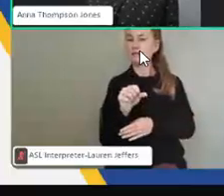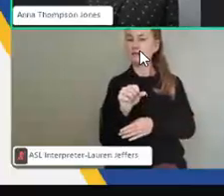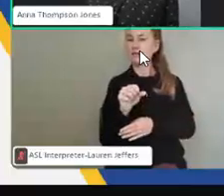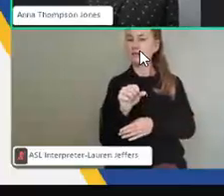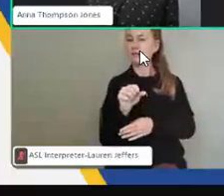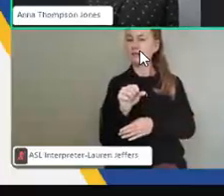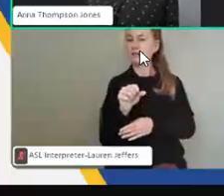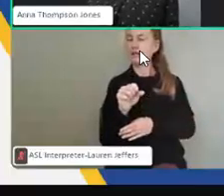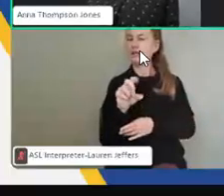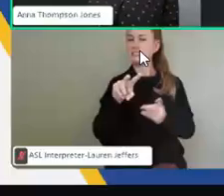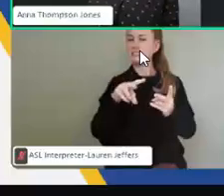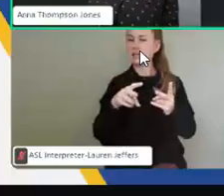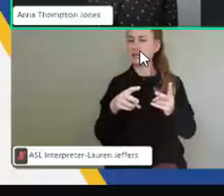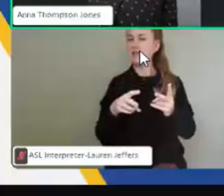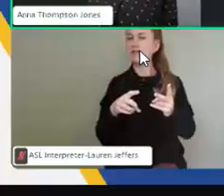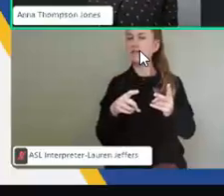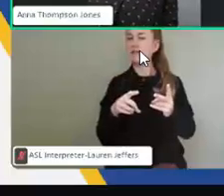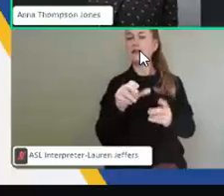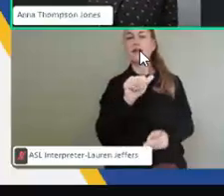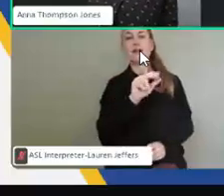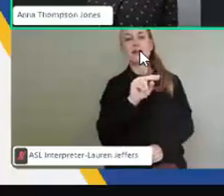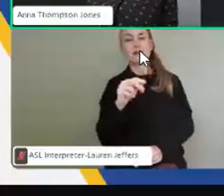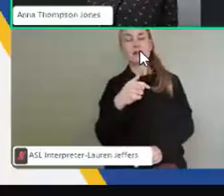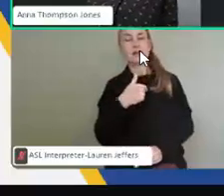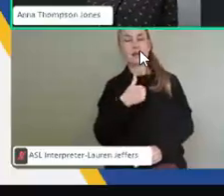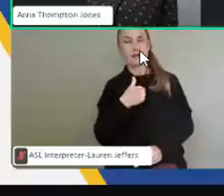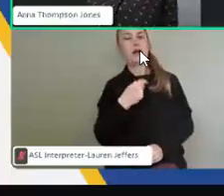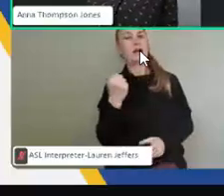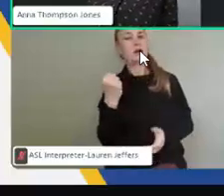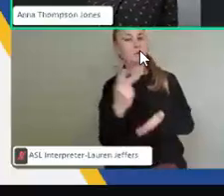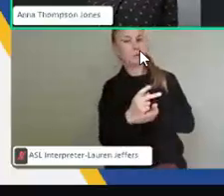This is Anna, and I make a motion to approve.